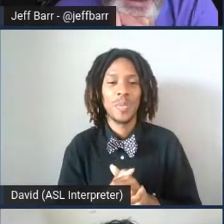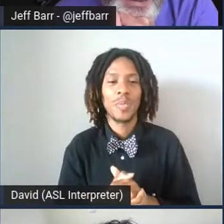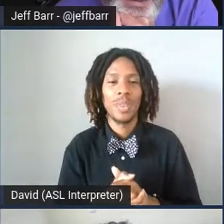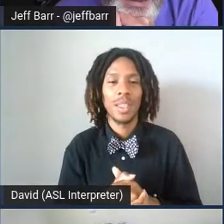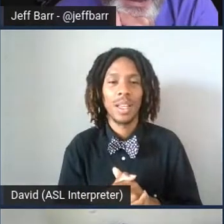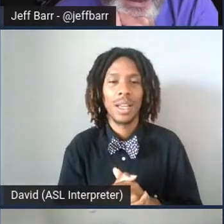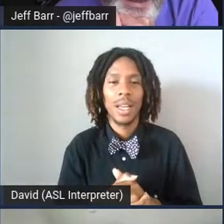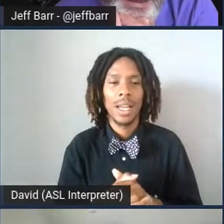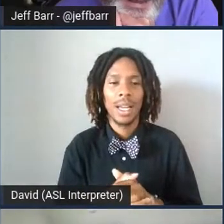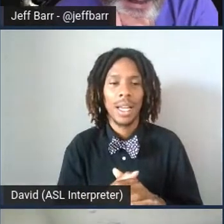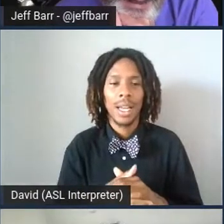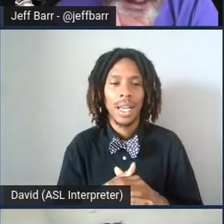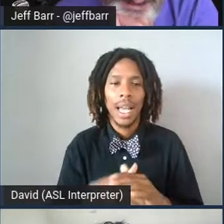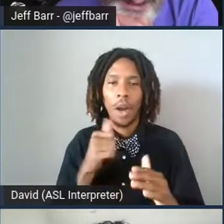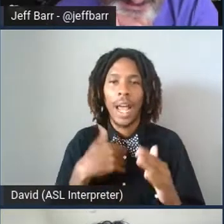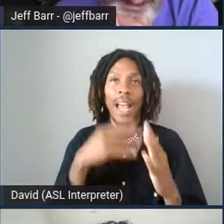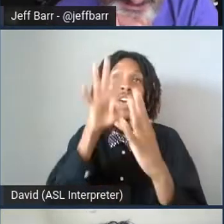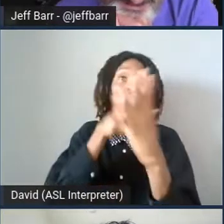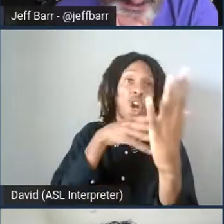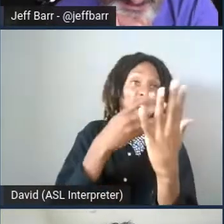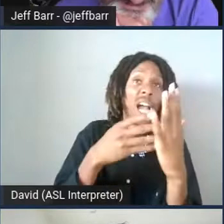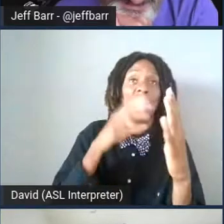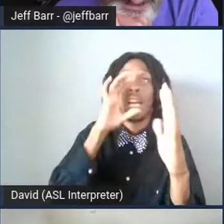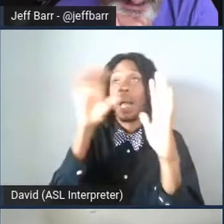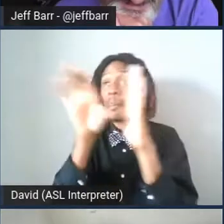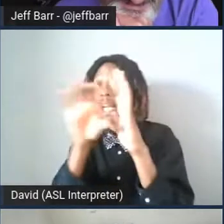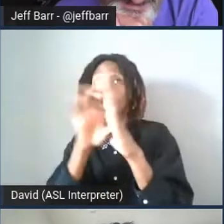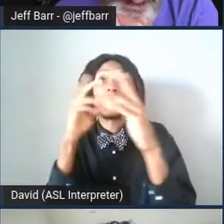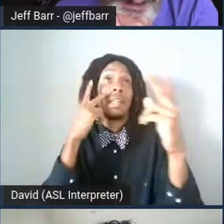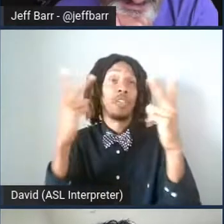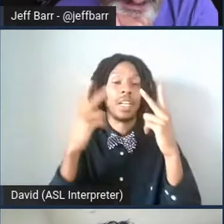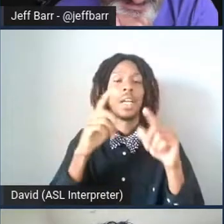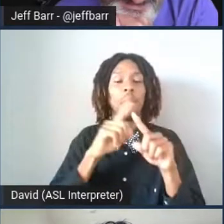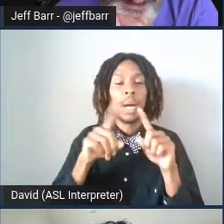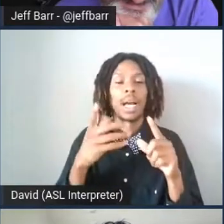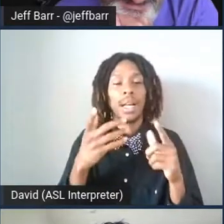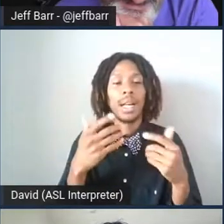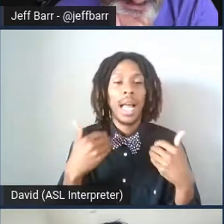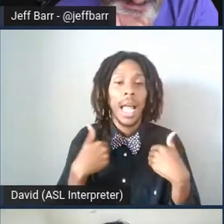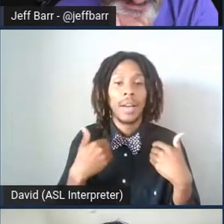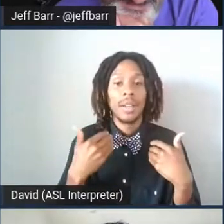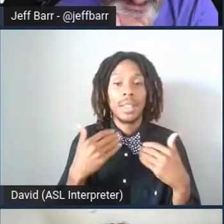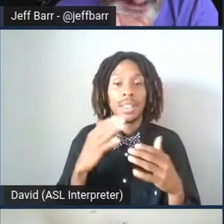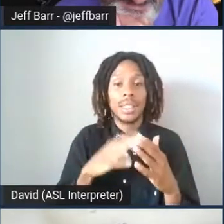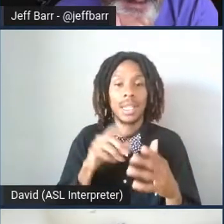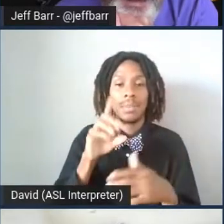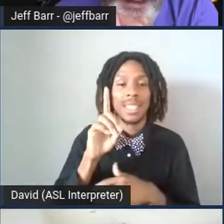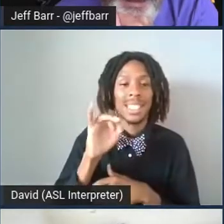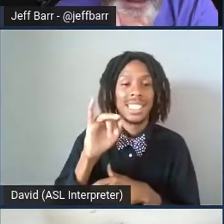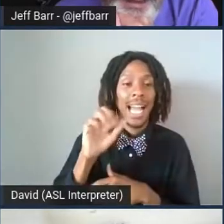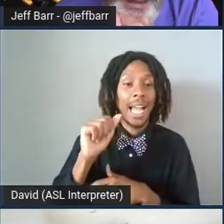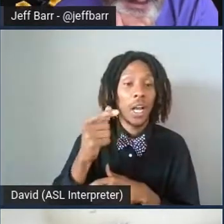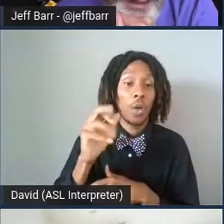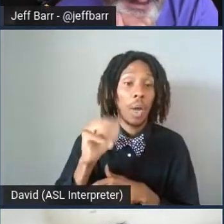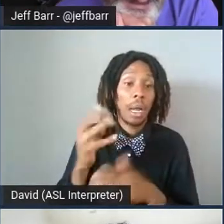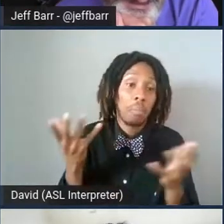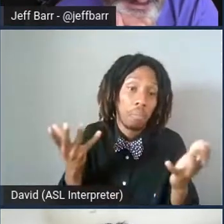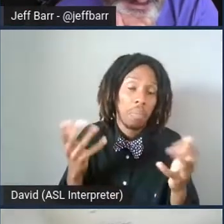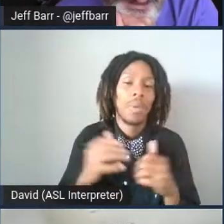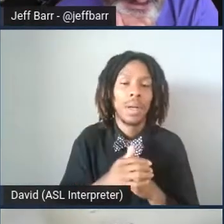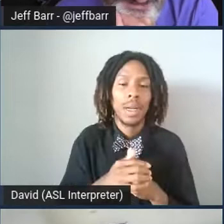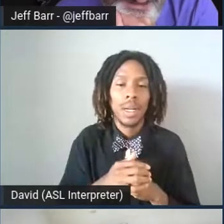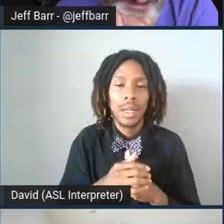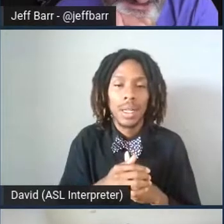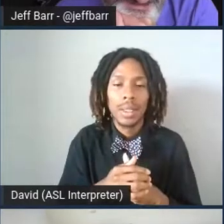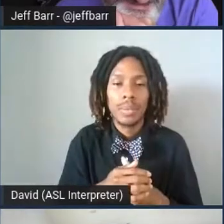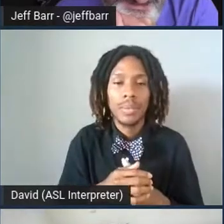So I don't have graphs and visualizations of graphs like Dish, but I have some diagrams. So before I get to the